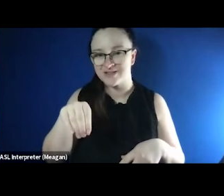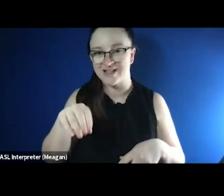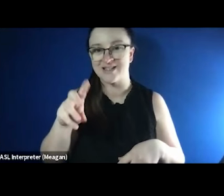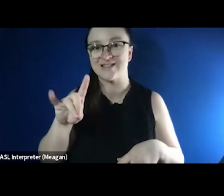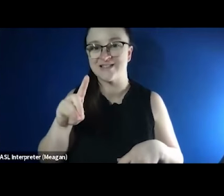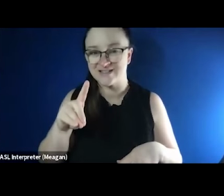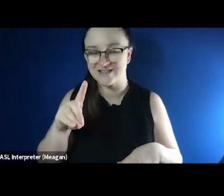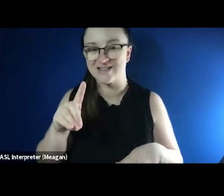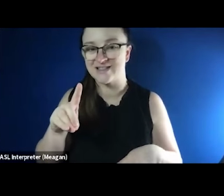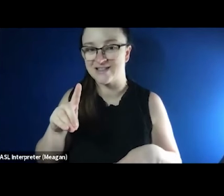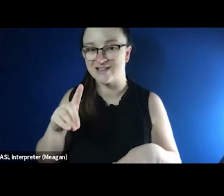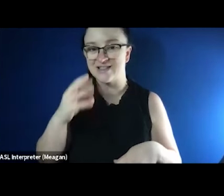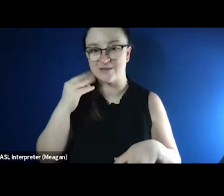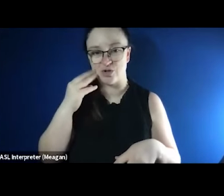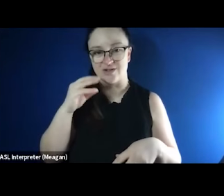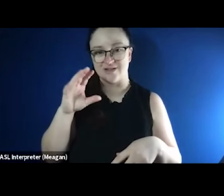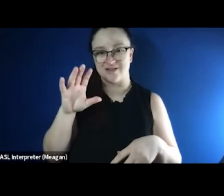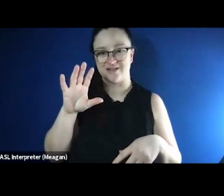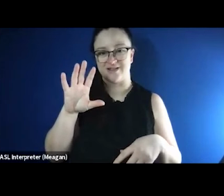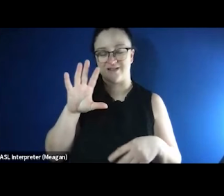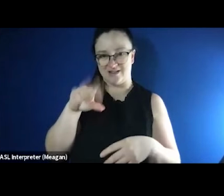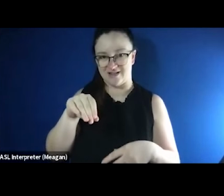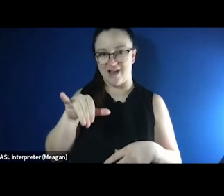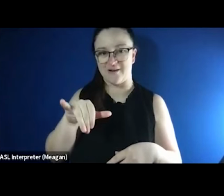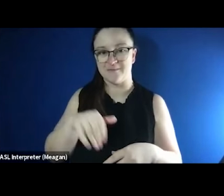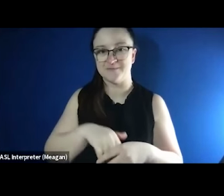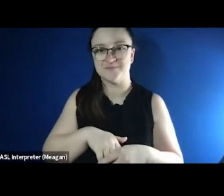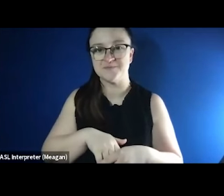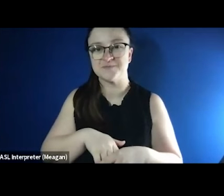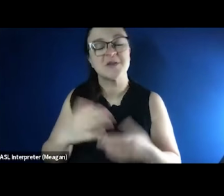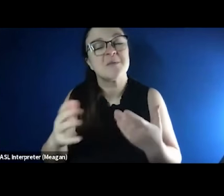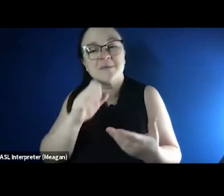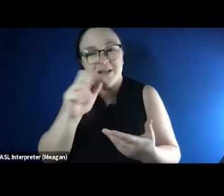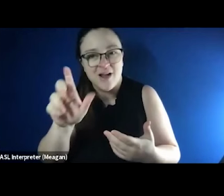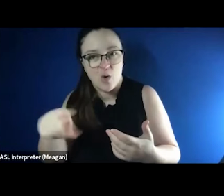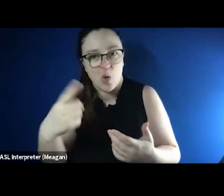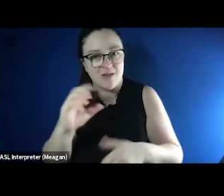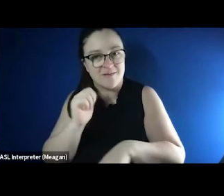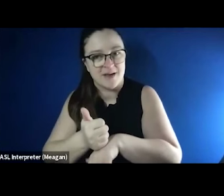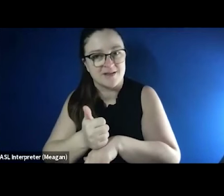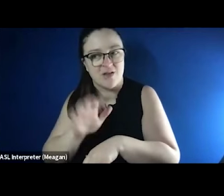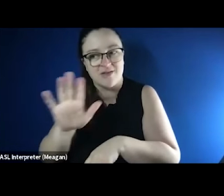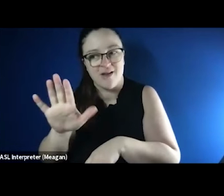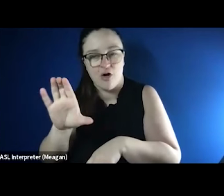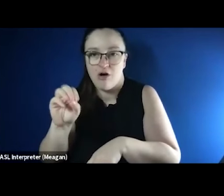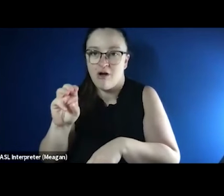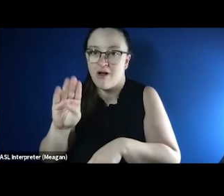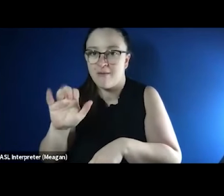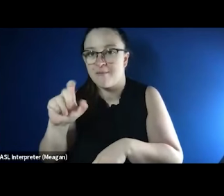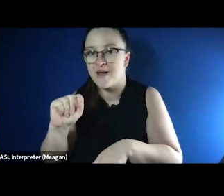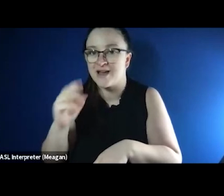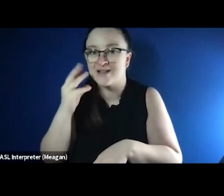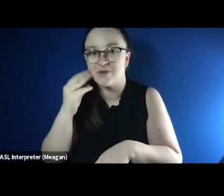stress. Importantly, though, that might not be rooted in a combat-related experience, because we know that individuals